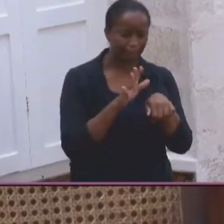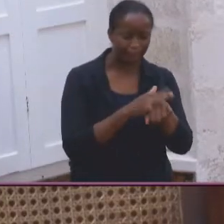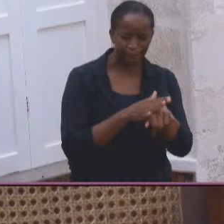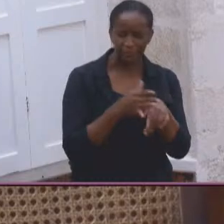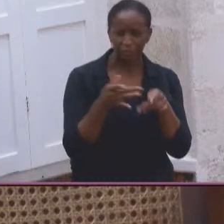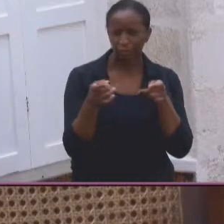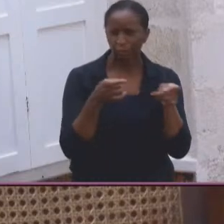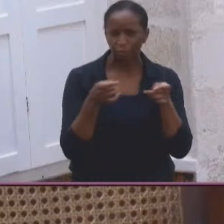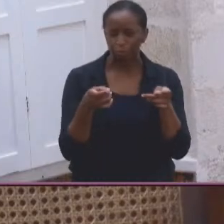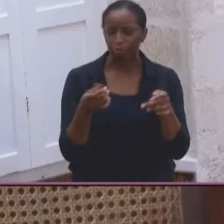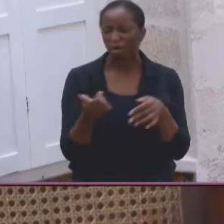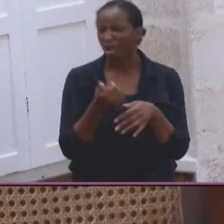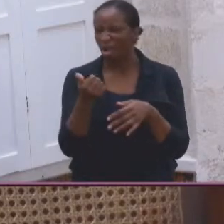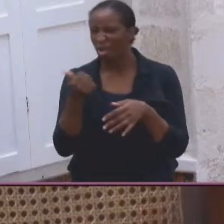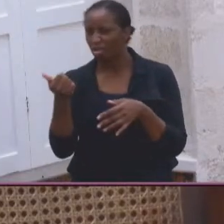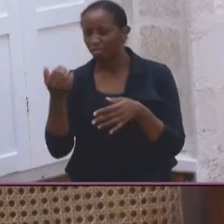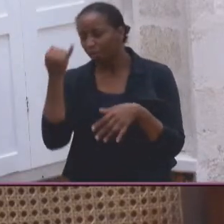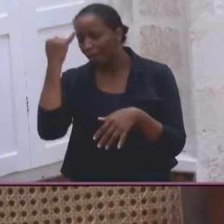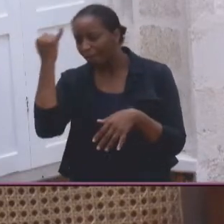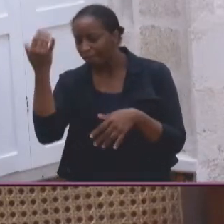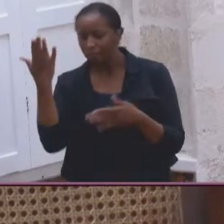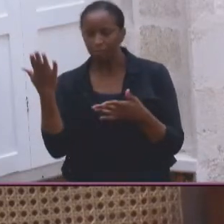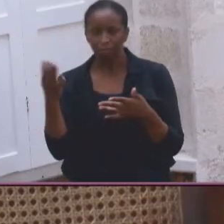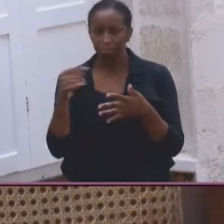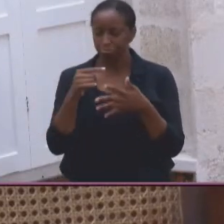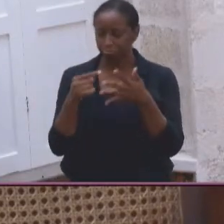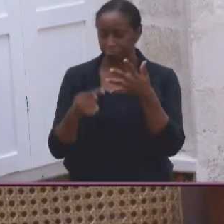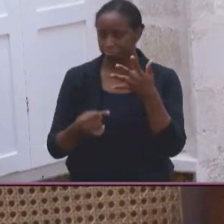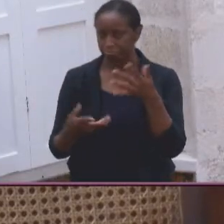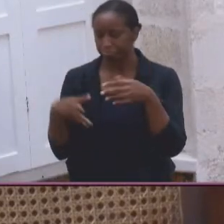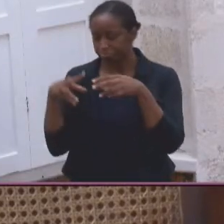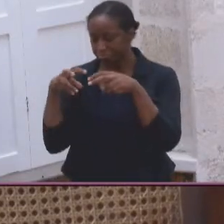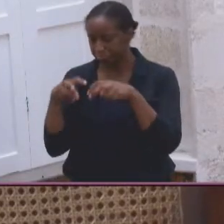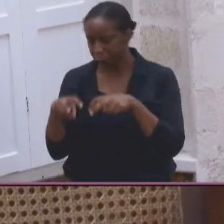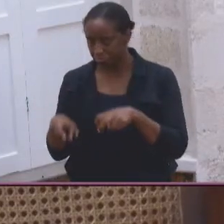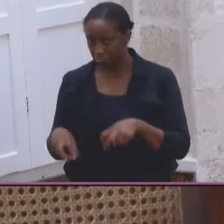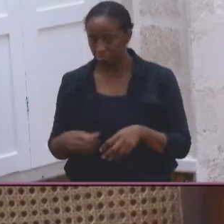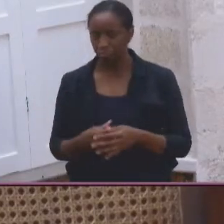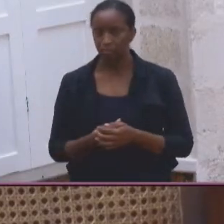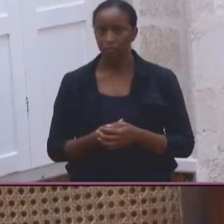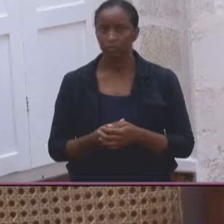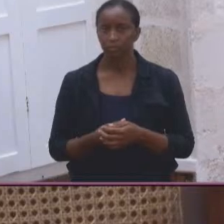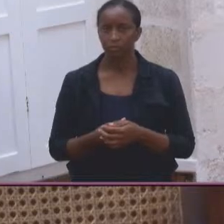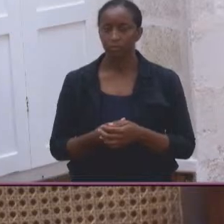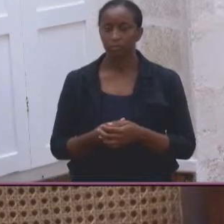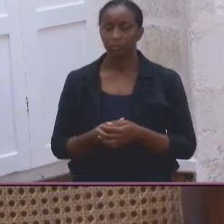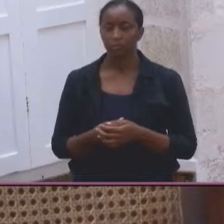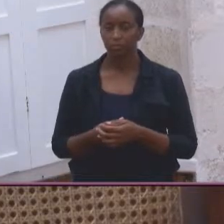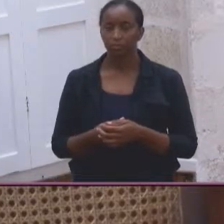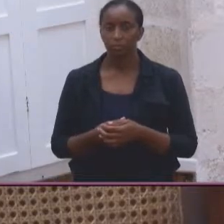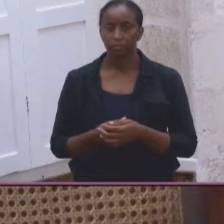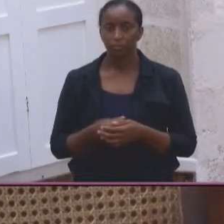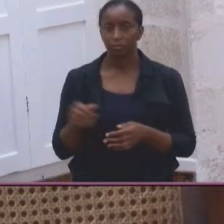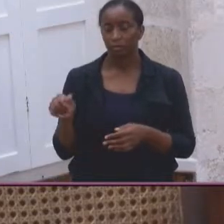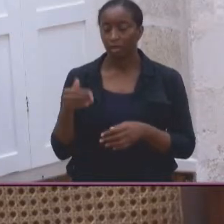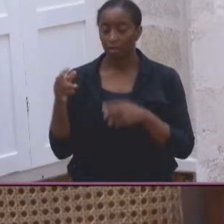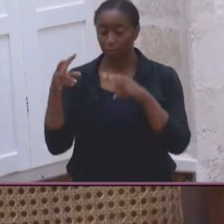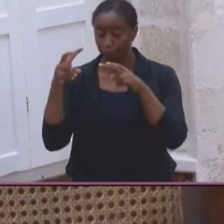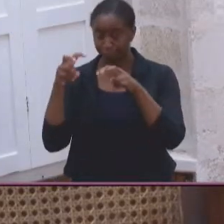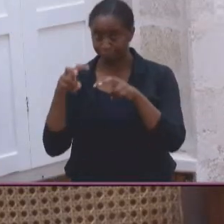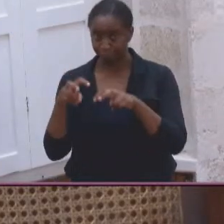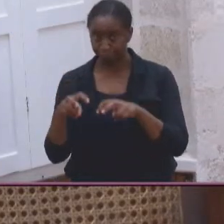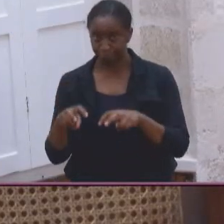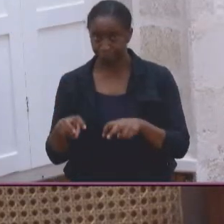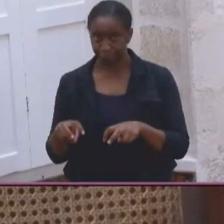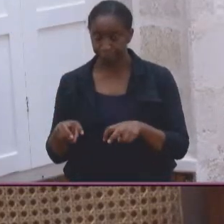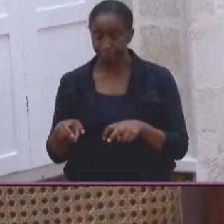Aedes aegypti mosquito. The most recent literature written on this, and I'll quote from it, came from the